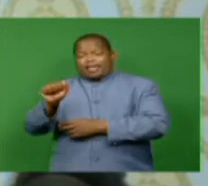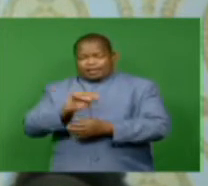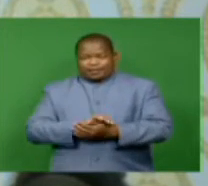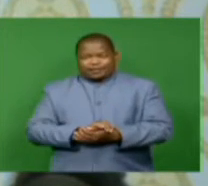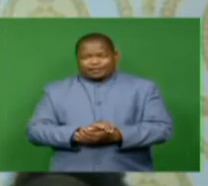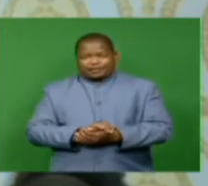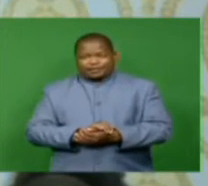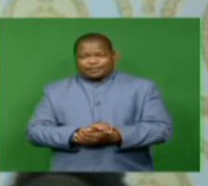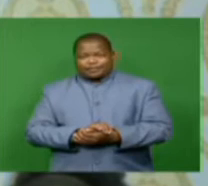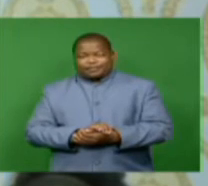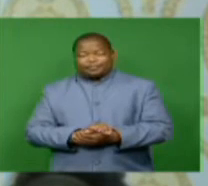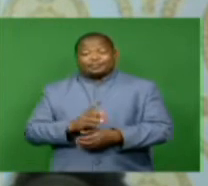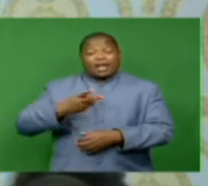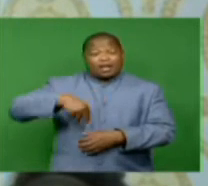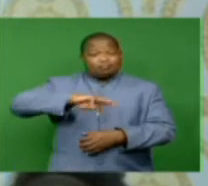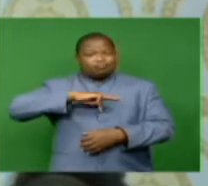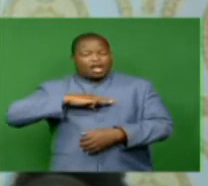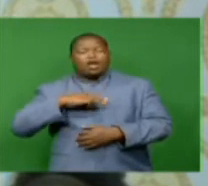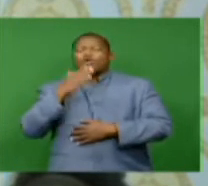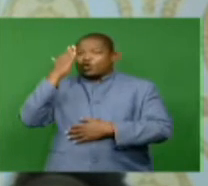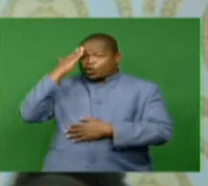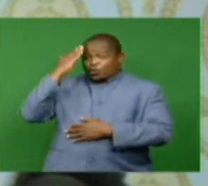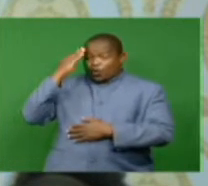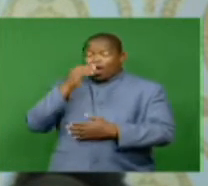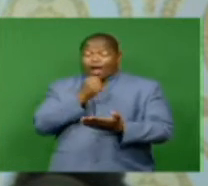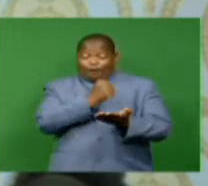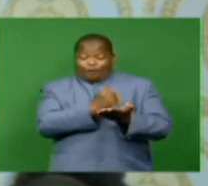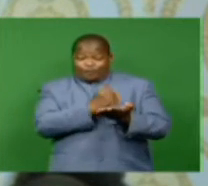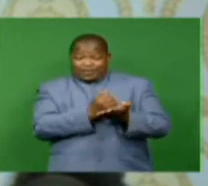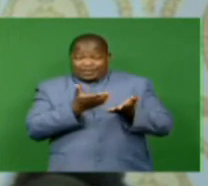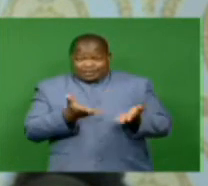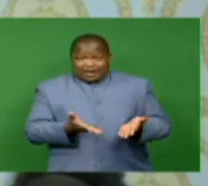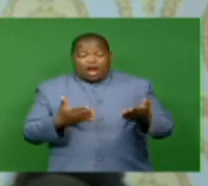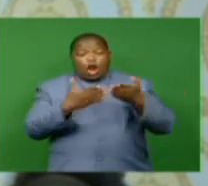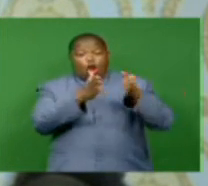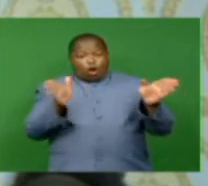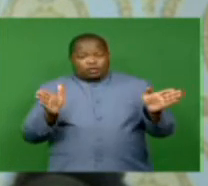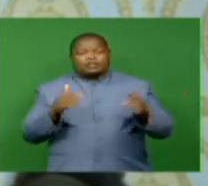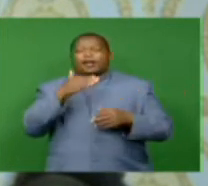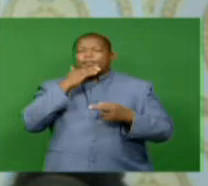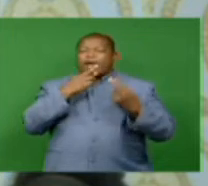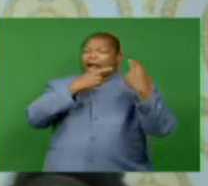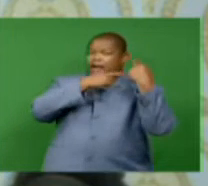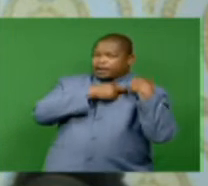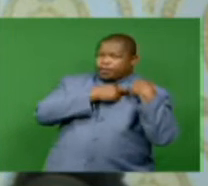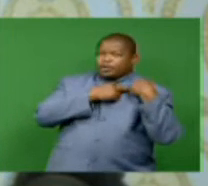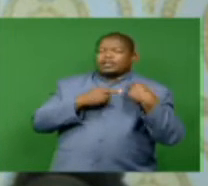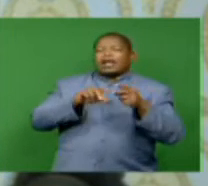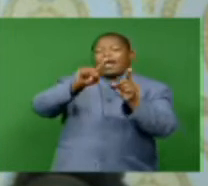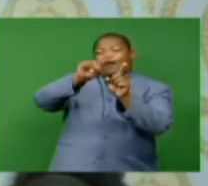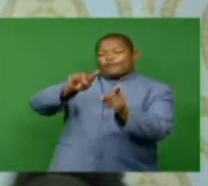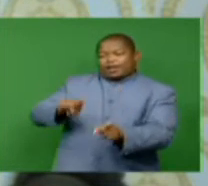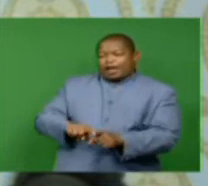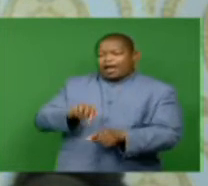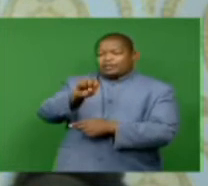cognizant of the fact that this office is for the Southern African region. Therefore, for it